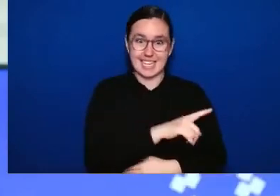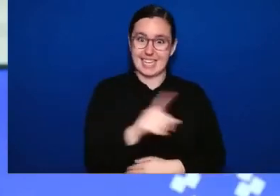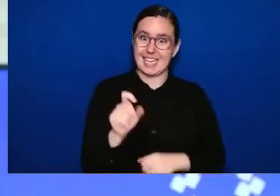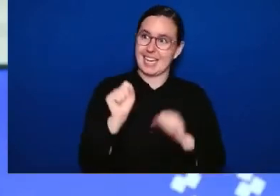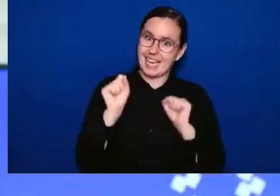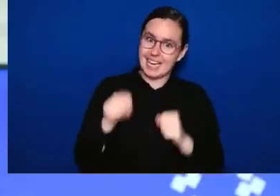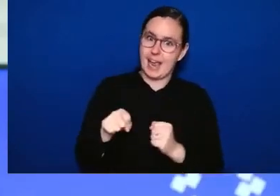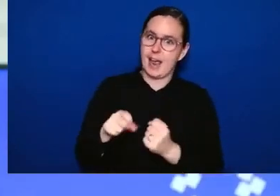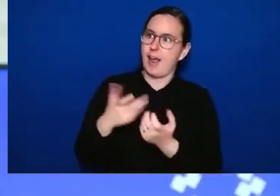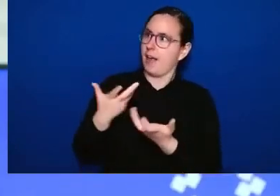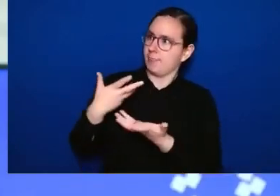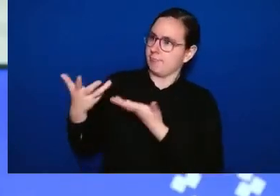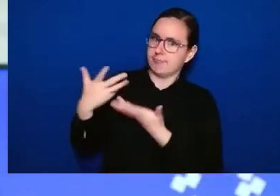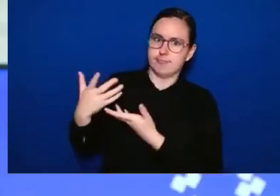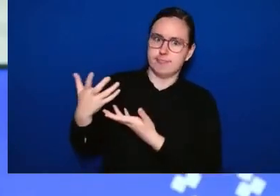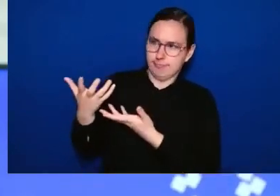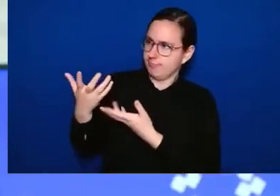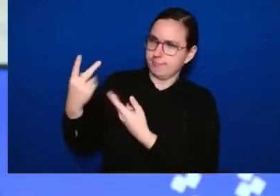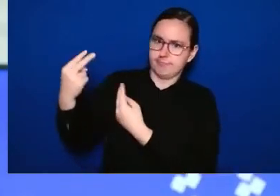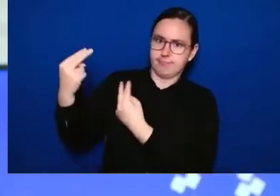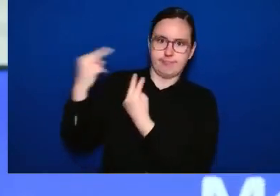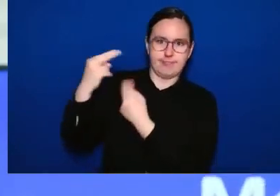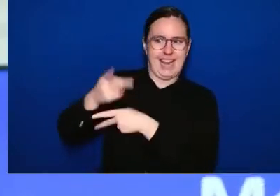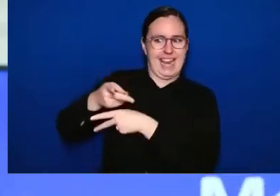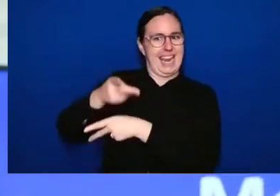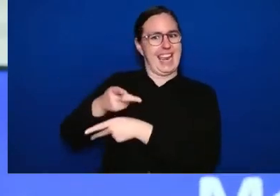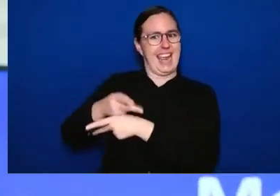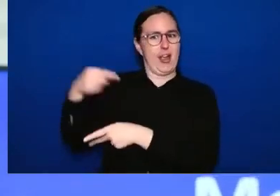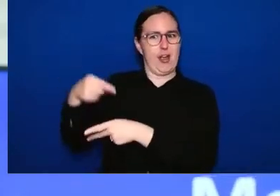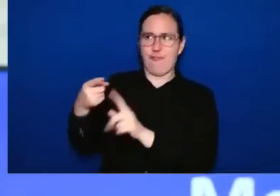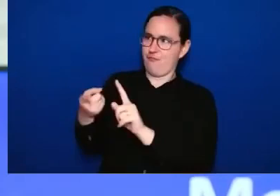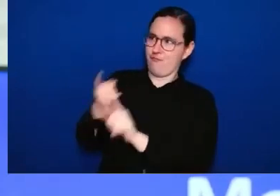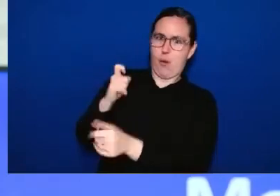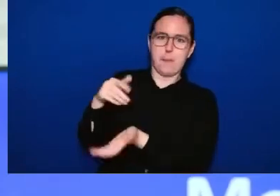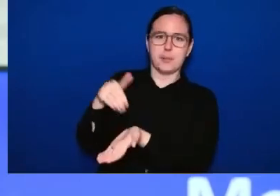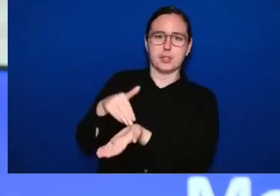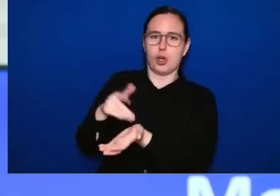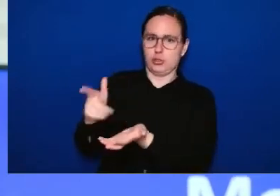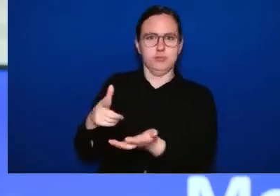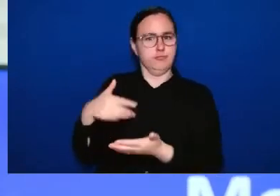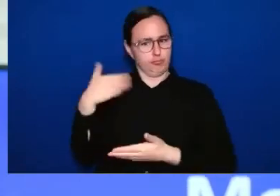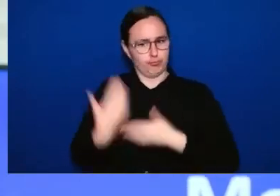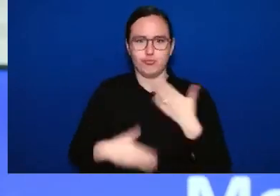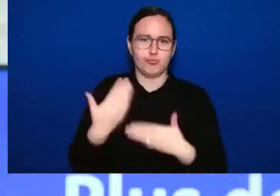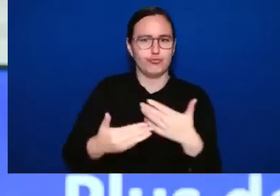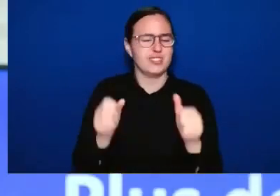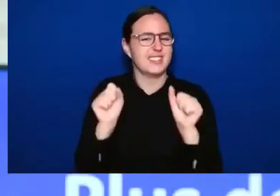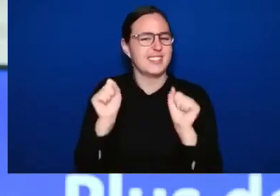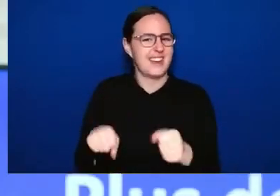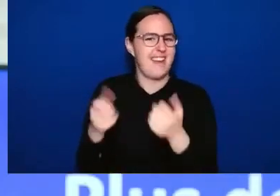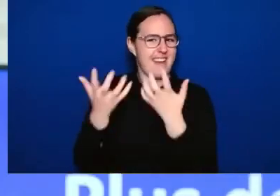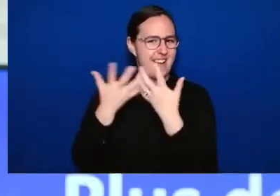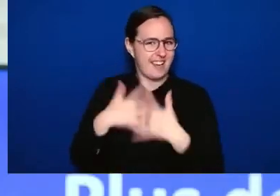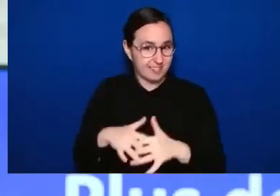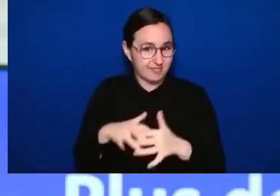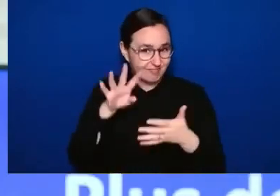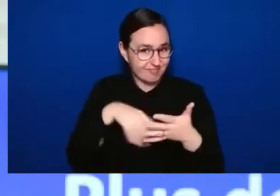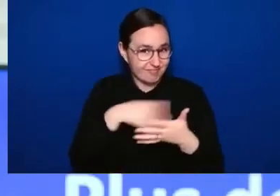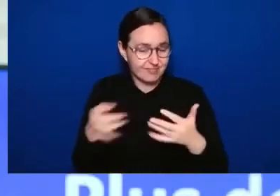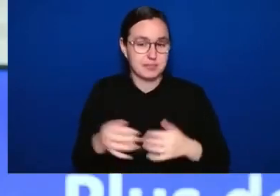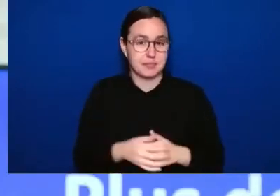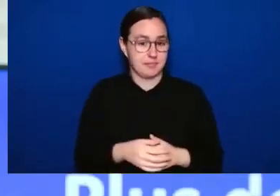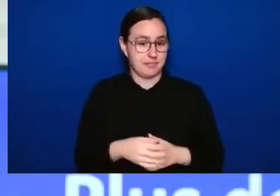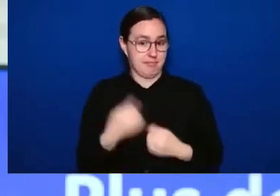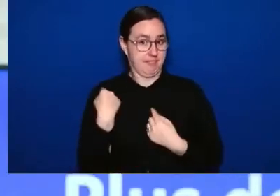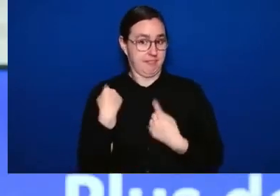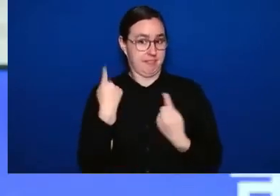The pandemic really exposed some of the challenges in our healthcare system and gave us additional challenges in how